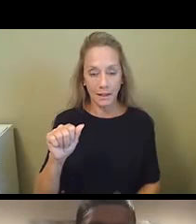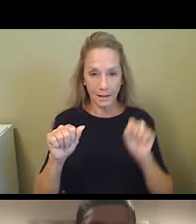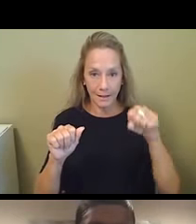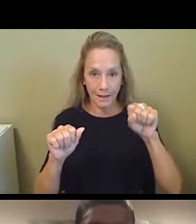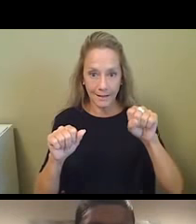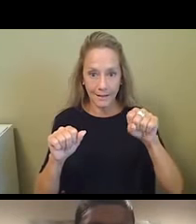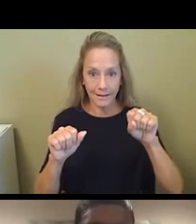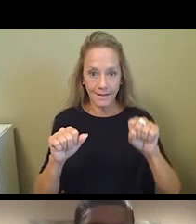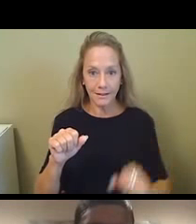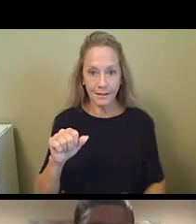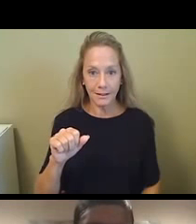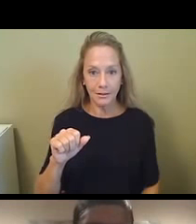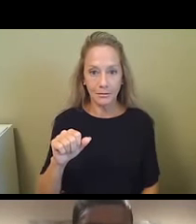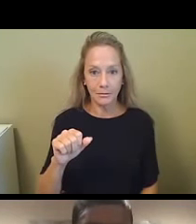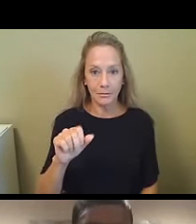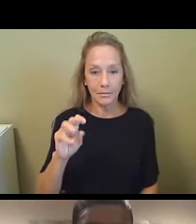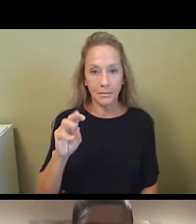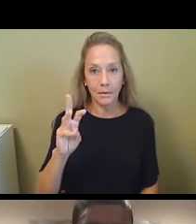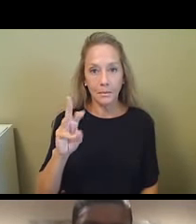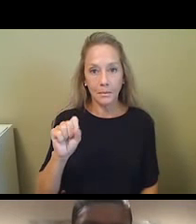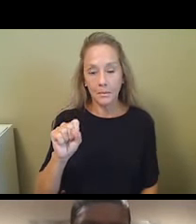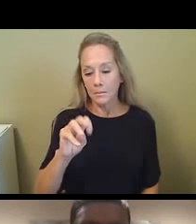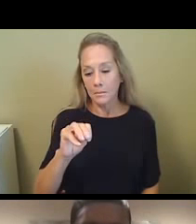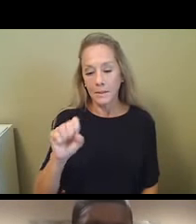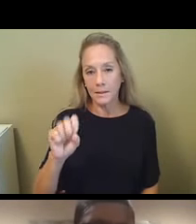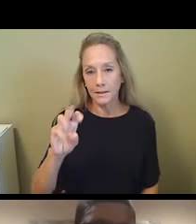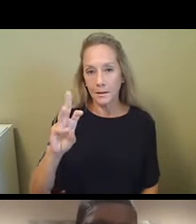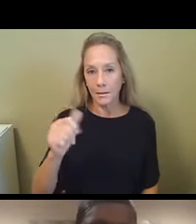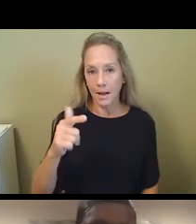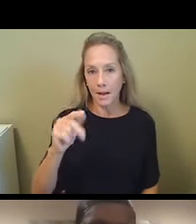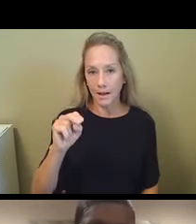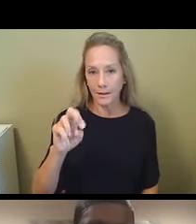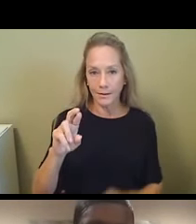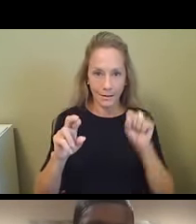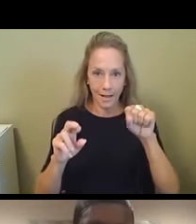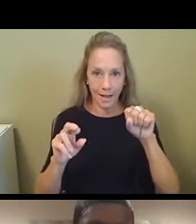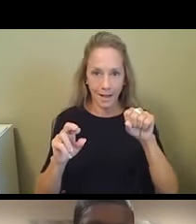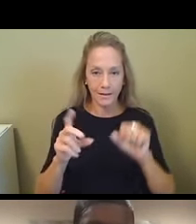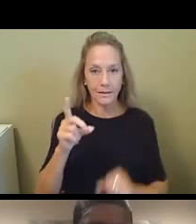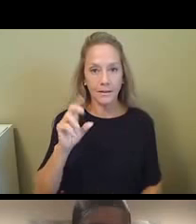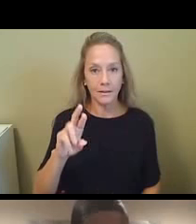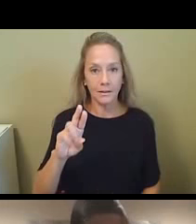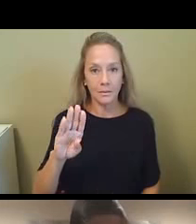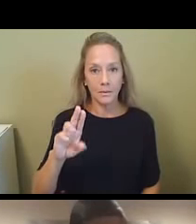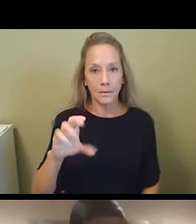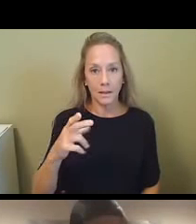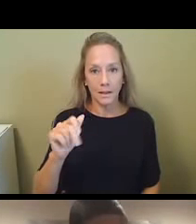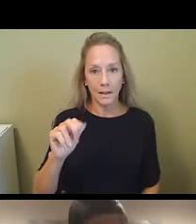Yes. Ms. Wagner, Yes. and Dr. Buchanan.